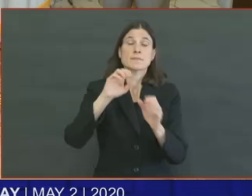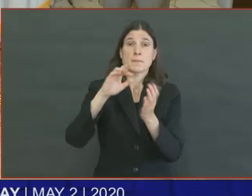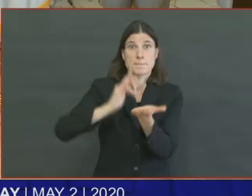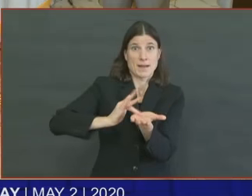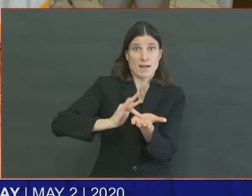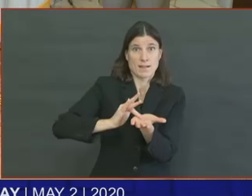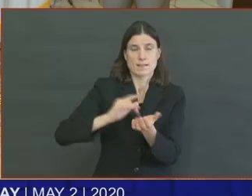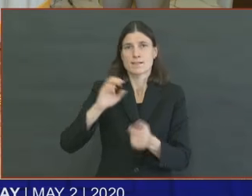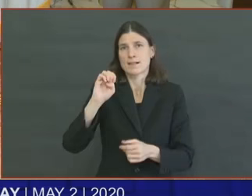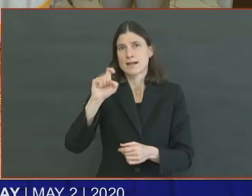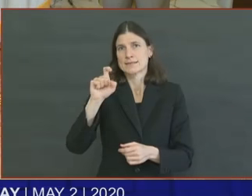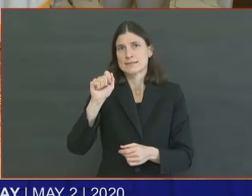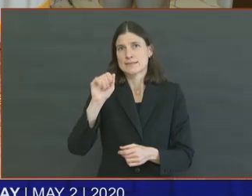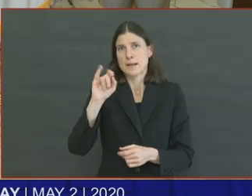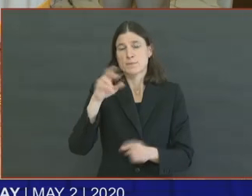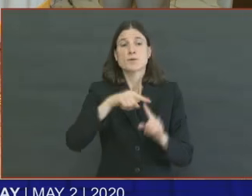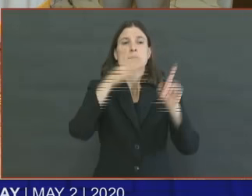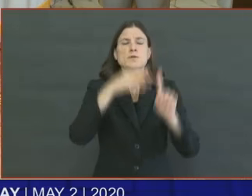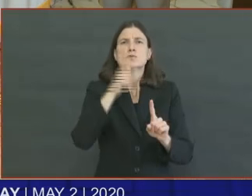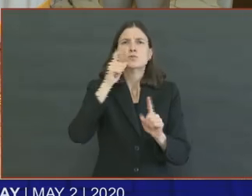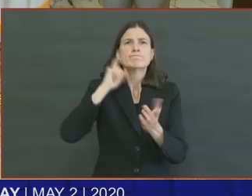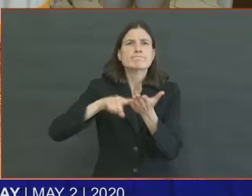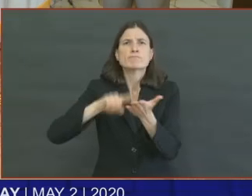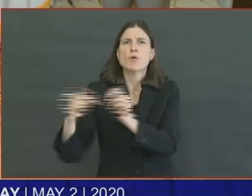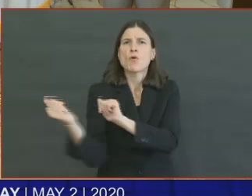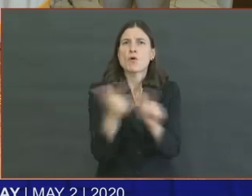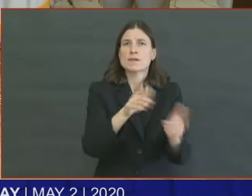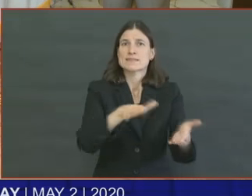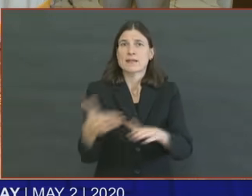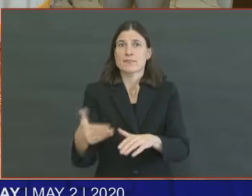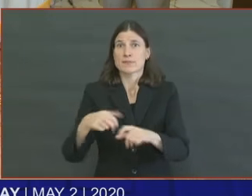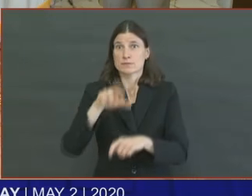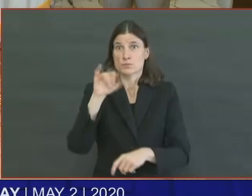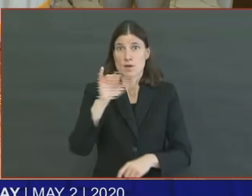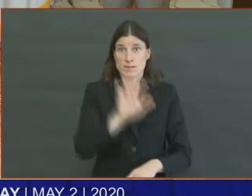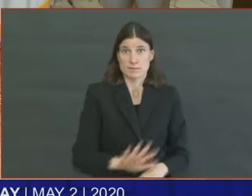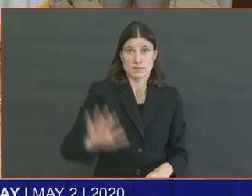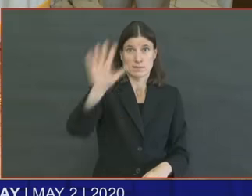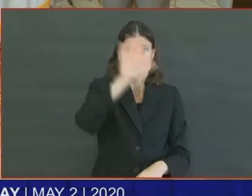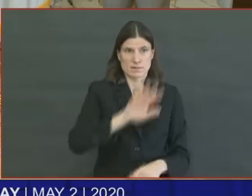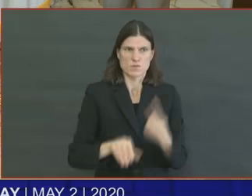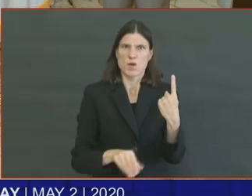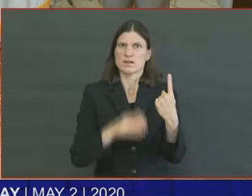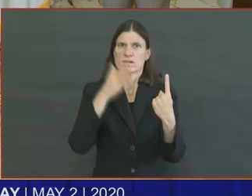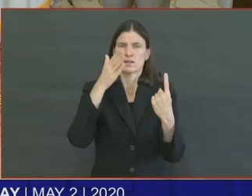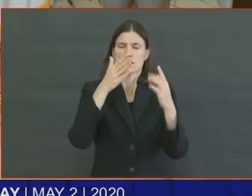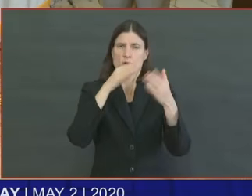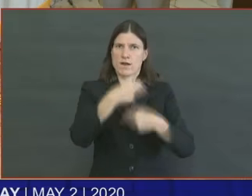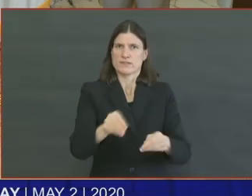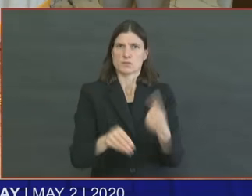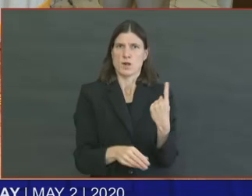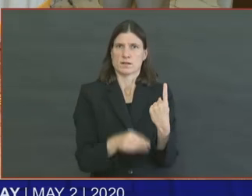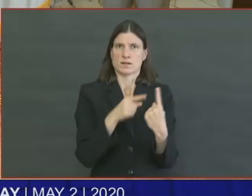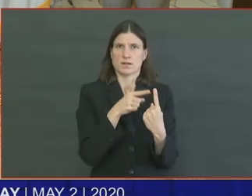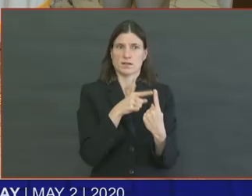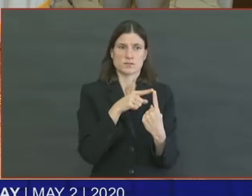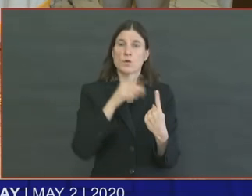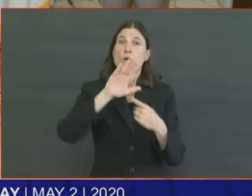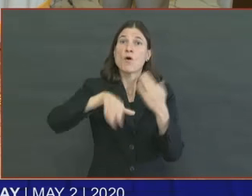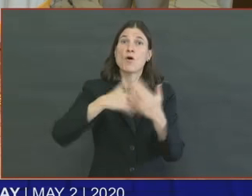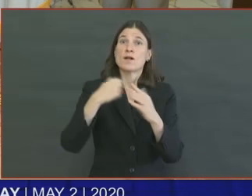in capturing people who have unfortunately passed away. Our first responders are very engaged.